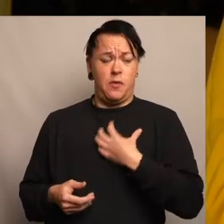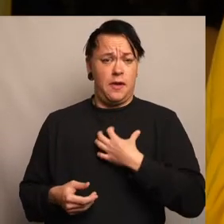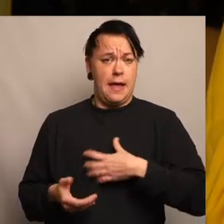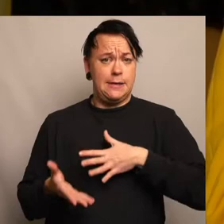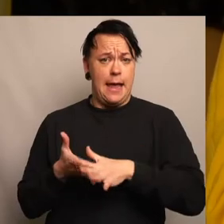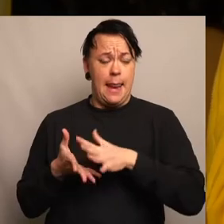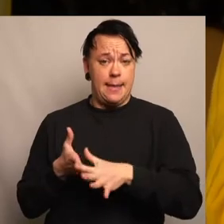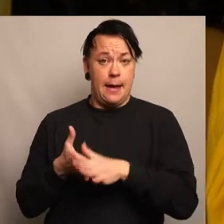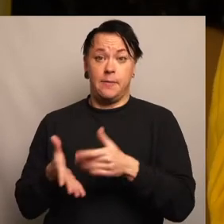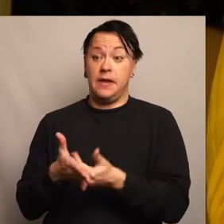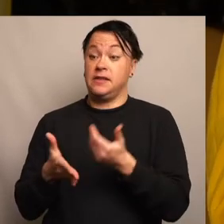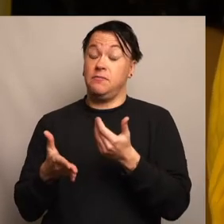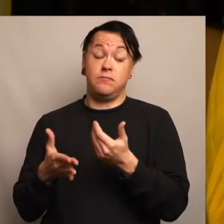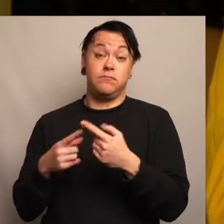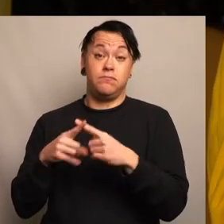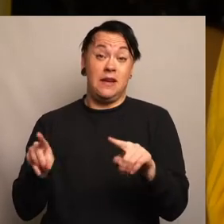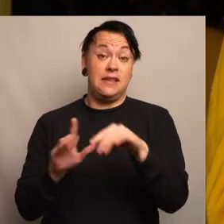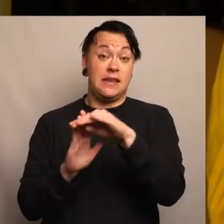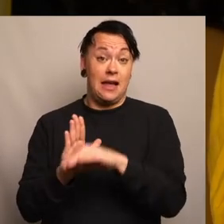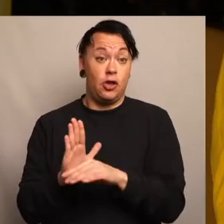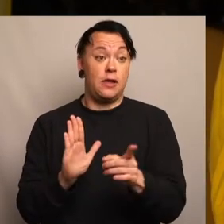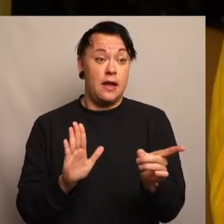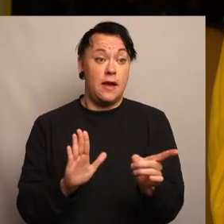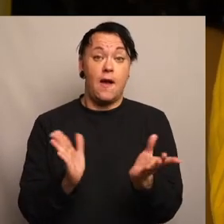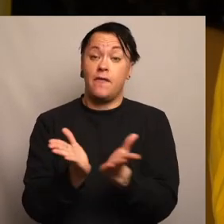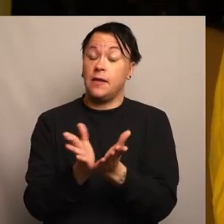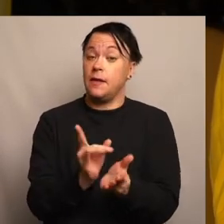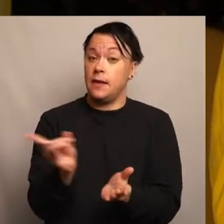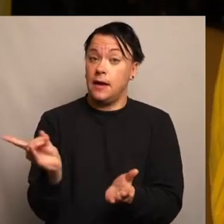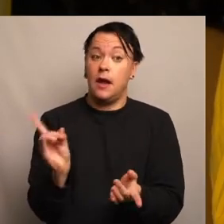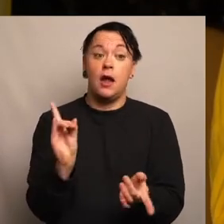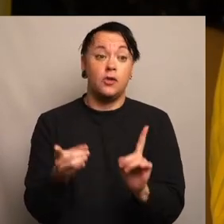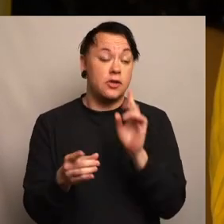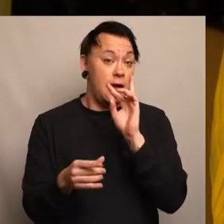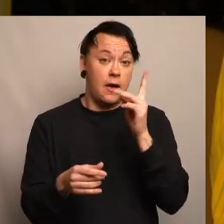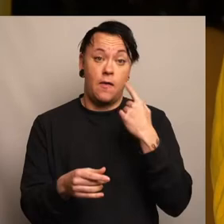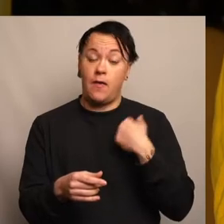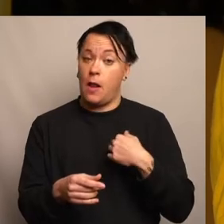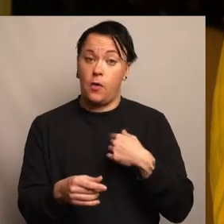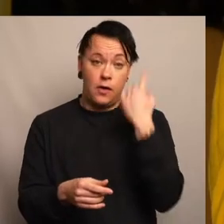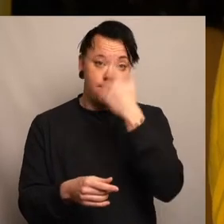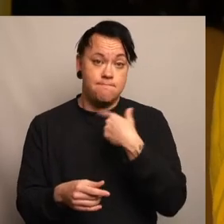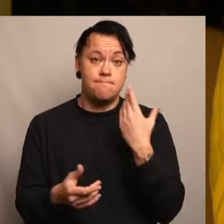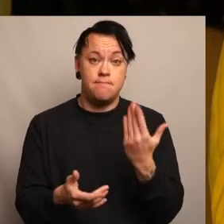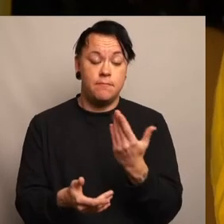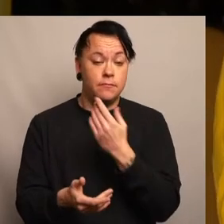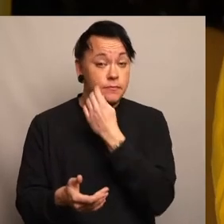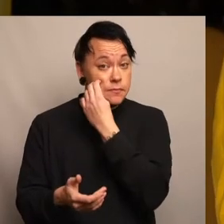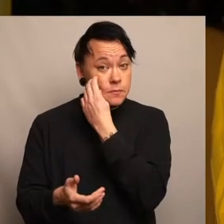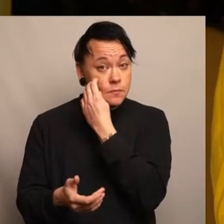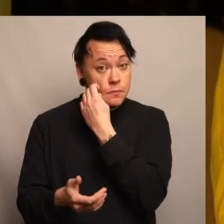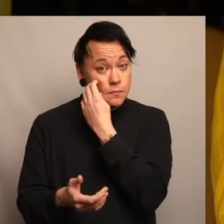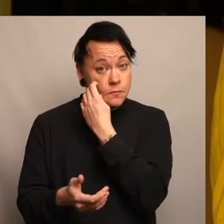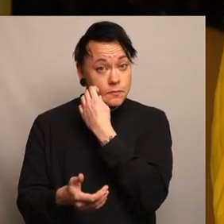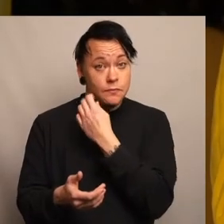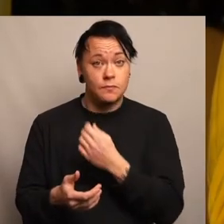certain places that don't do that to someone who look already clear the age. If you want to identify the age, you found the age, you can find it